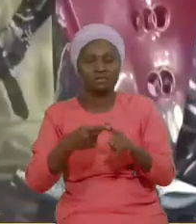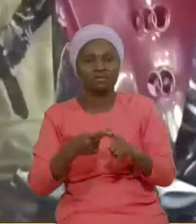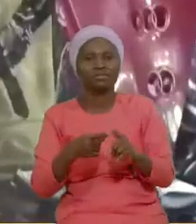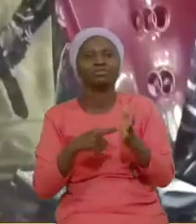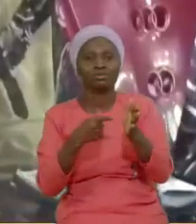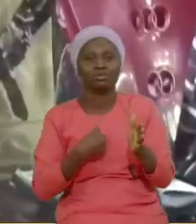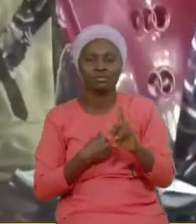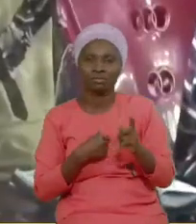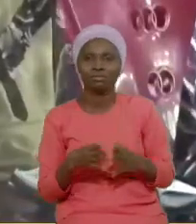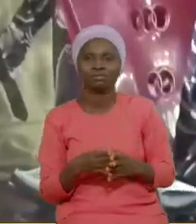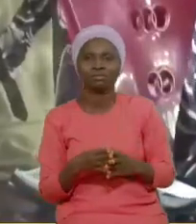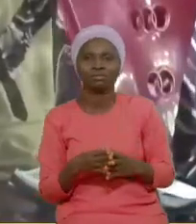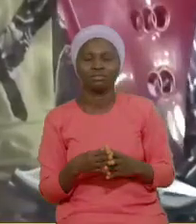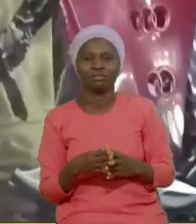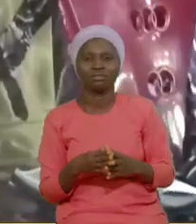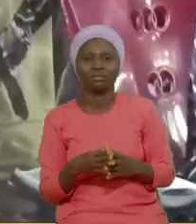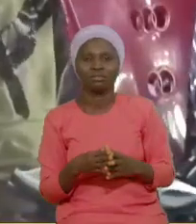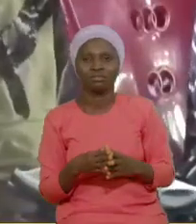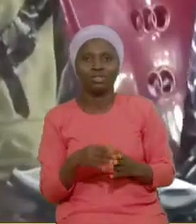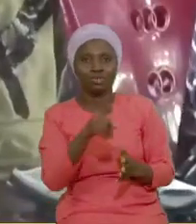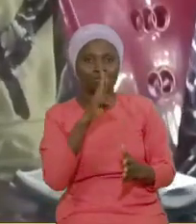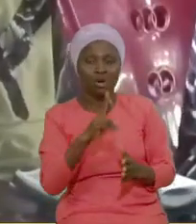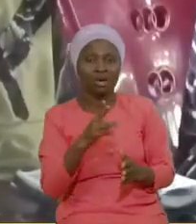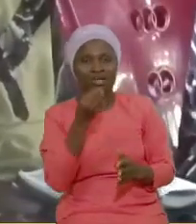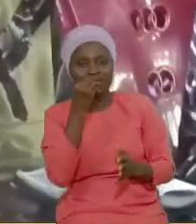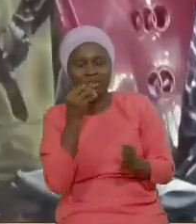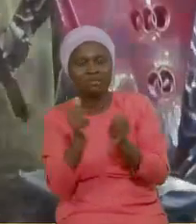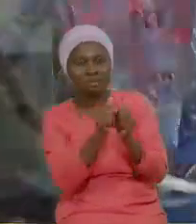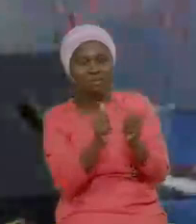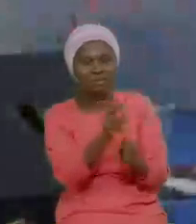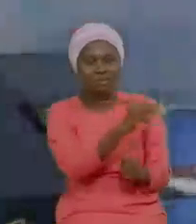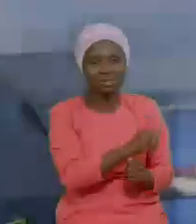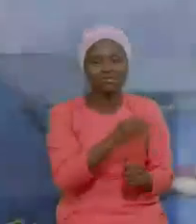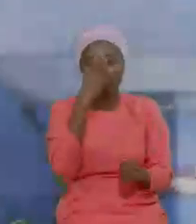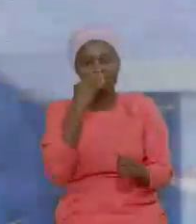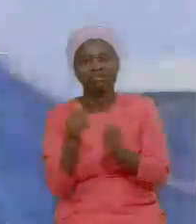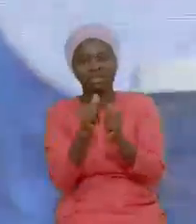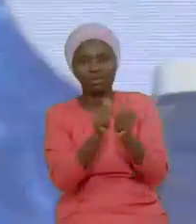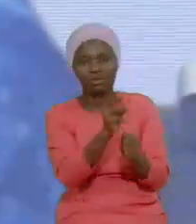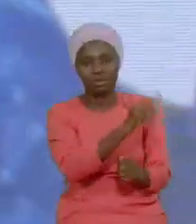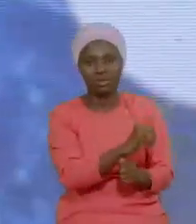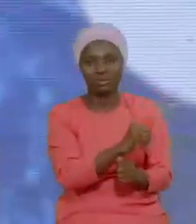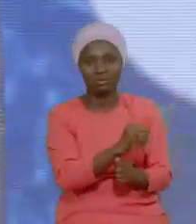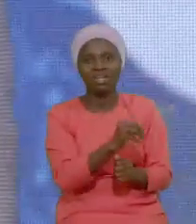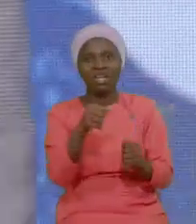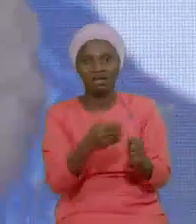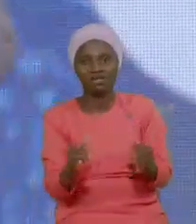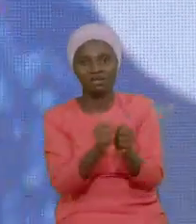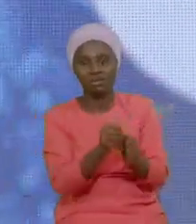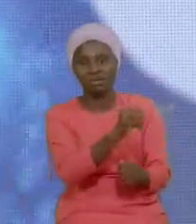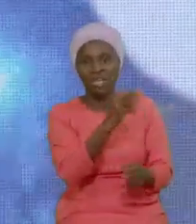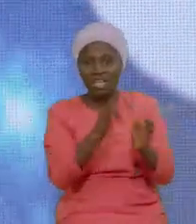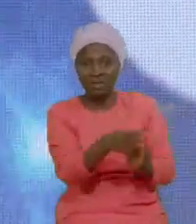You're moving with them, you're eating with them, you're sleeping with them, you're doing everything with them. It said, if they are